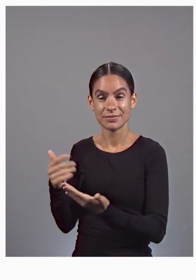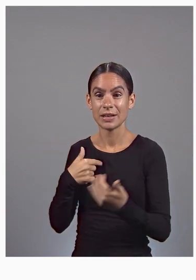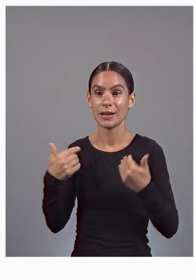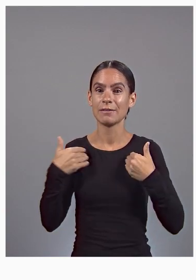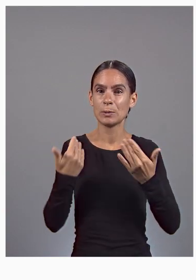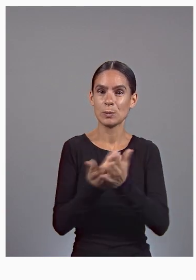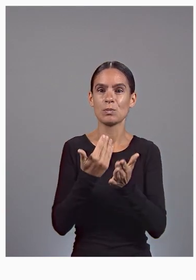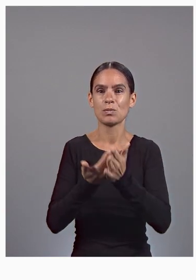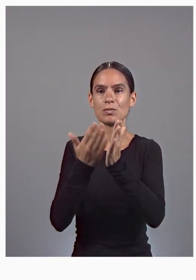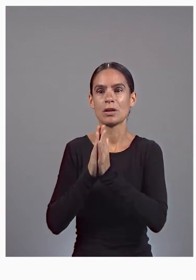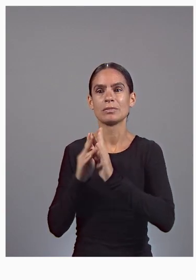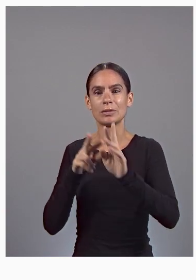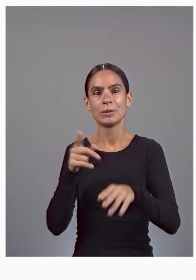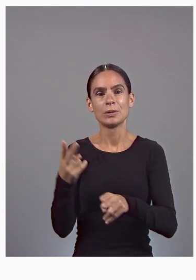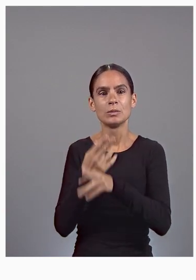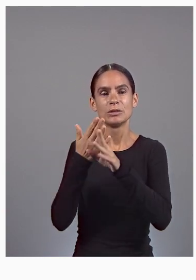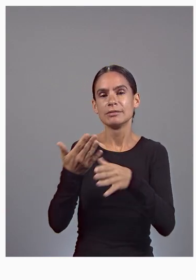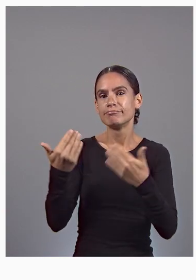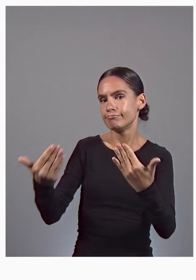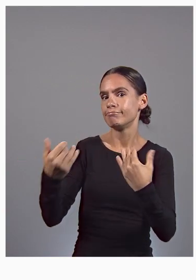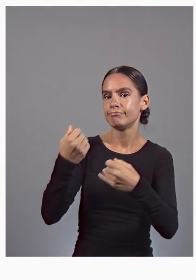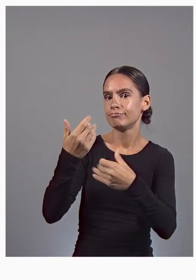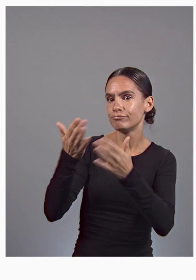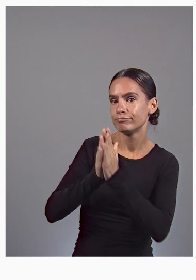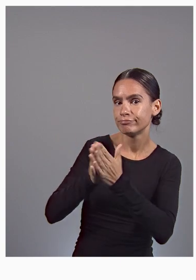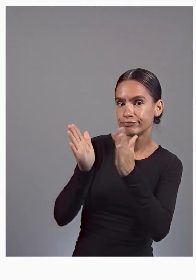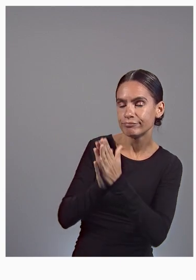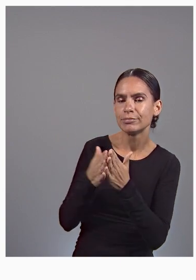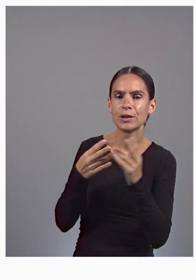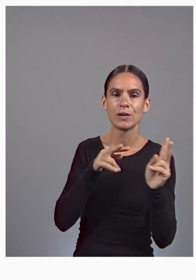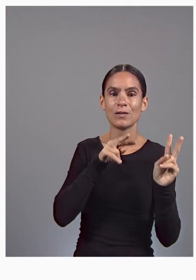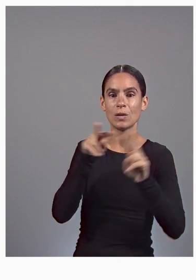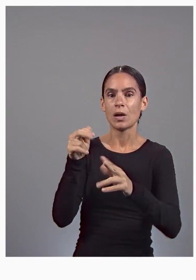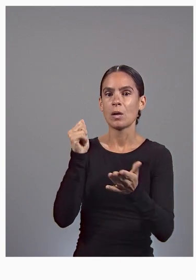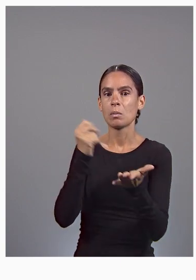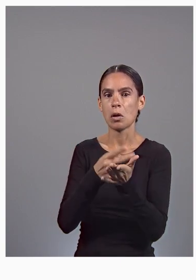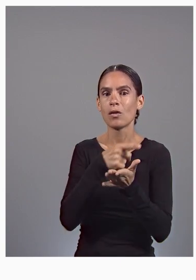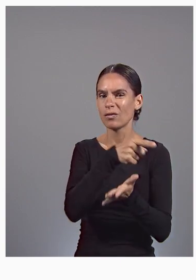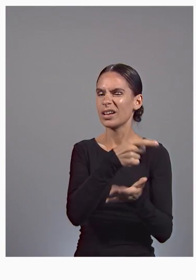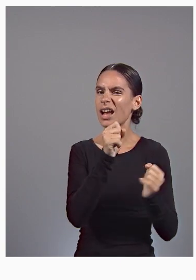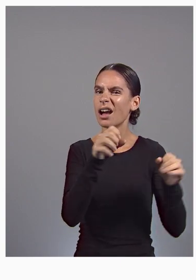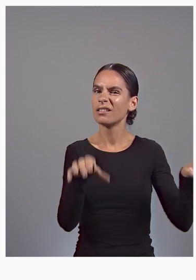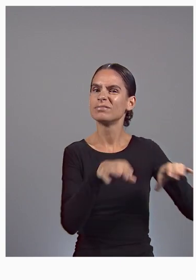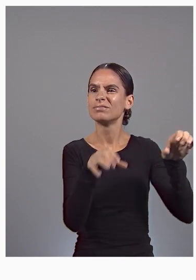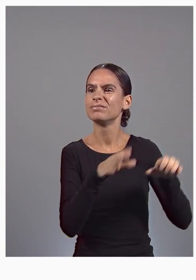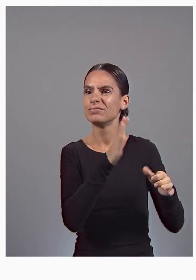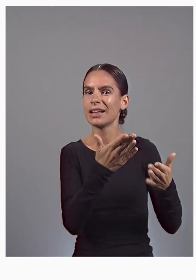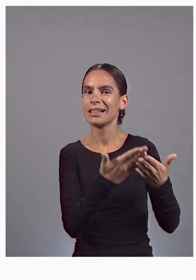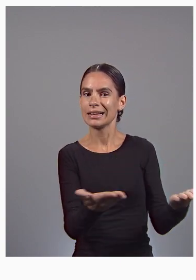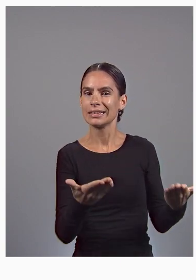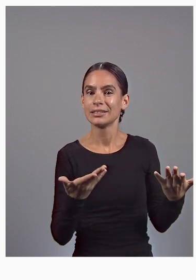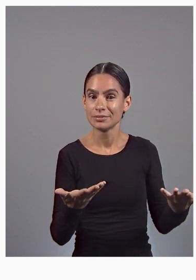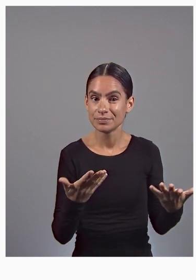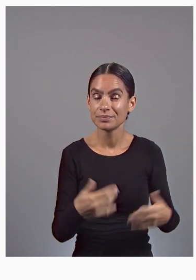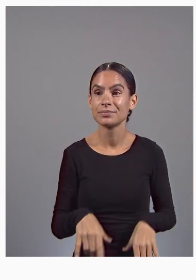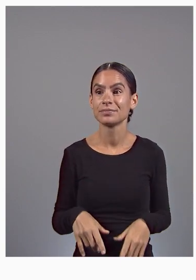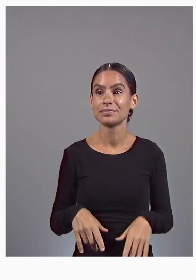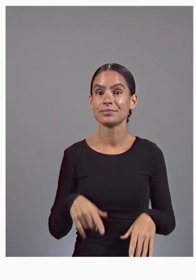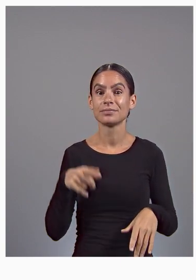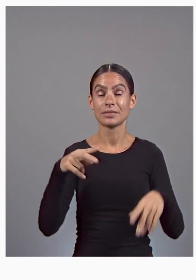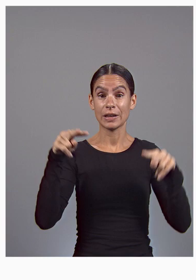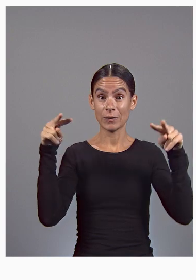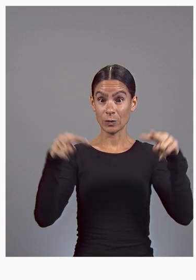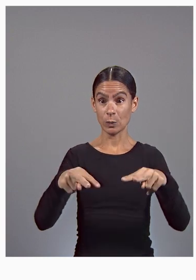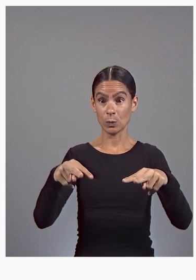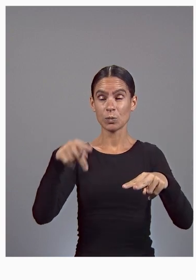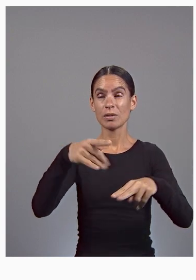requests, and an approval view for approvers to do their thing. Each of these views is available to me in mobile apps